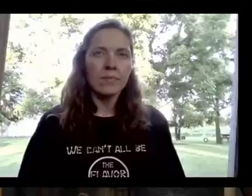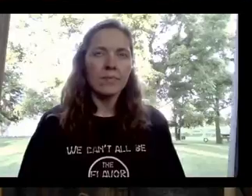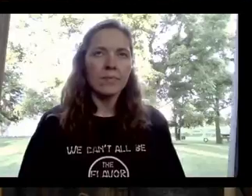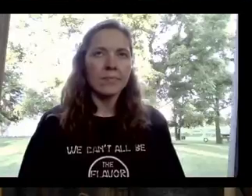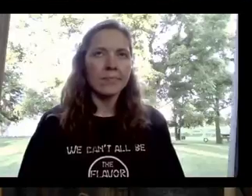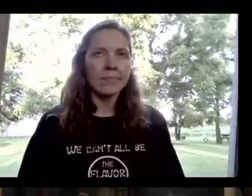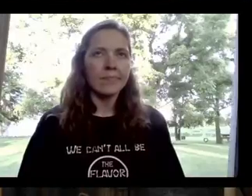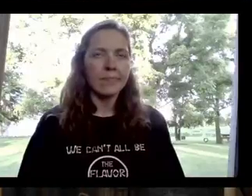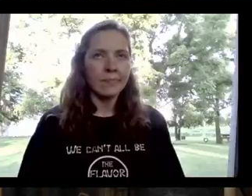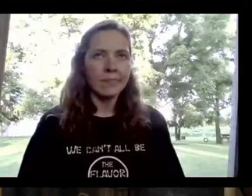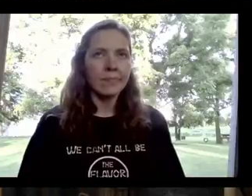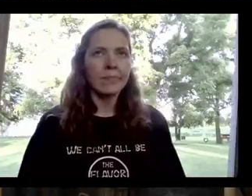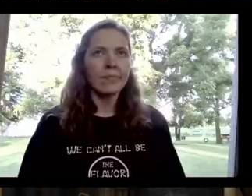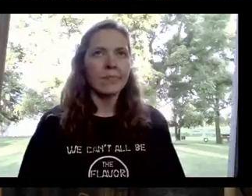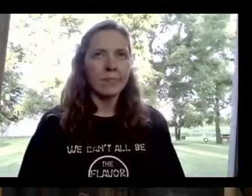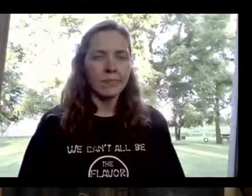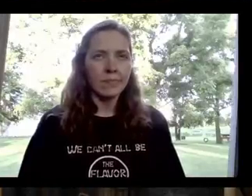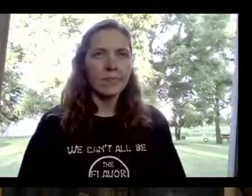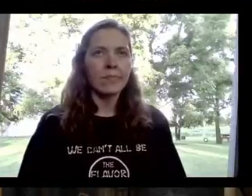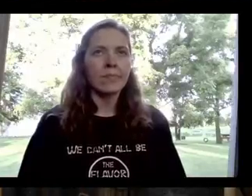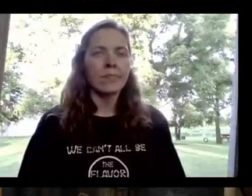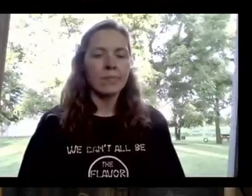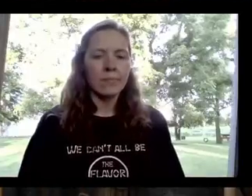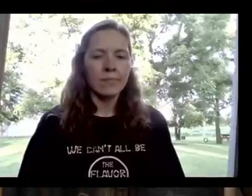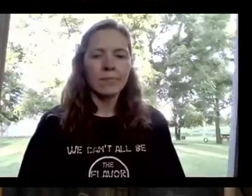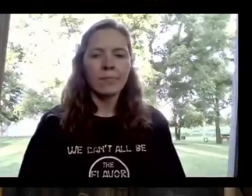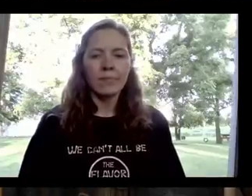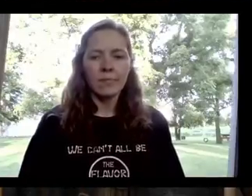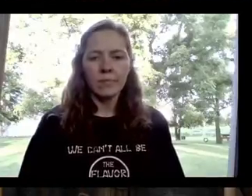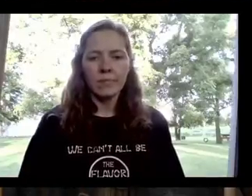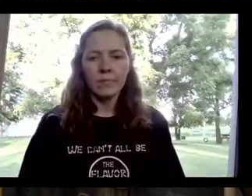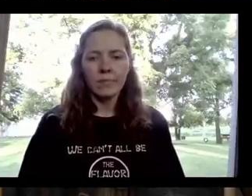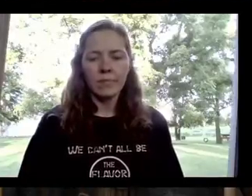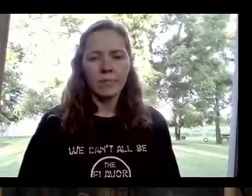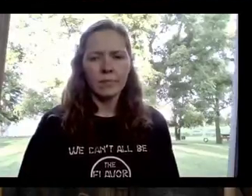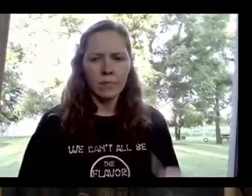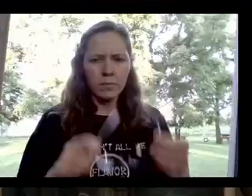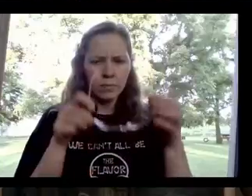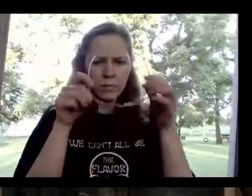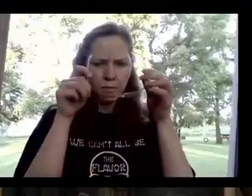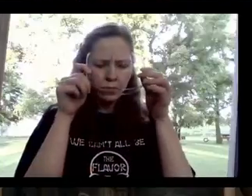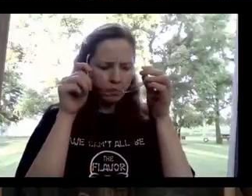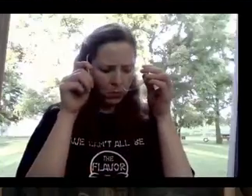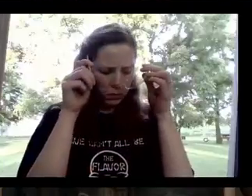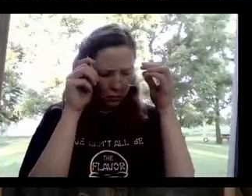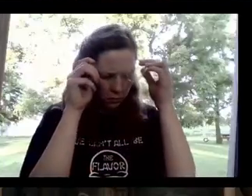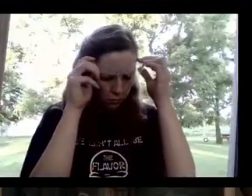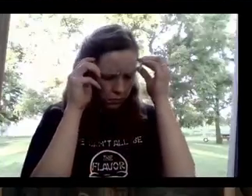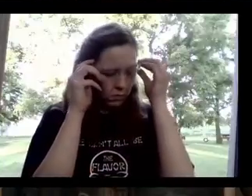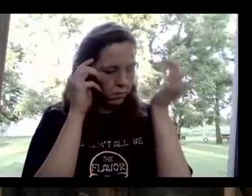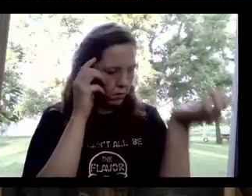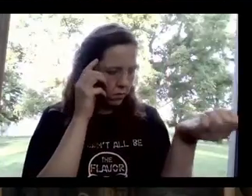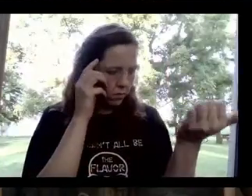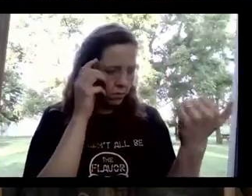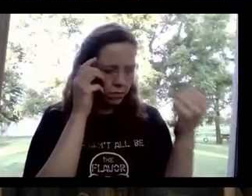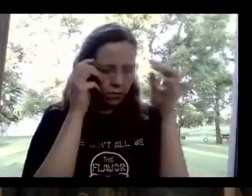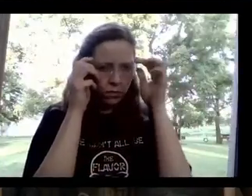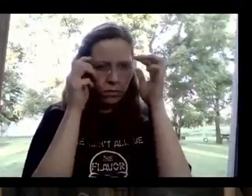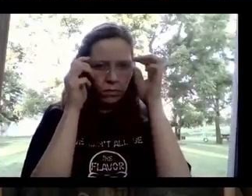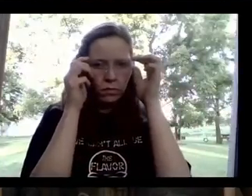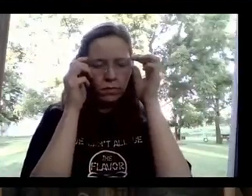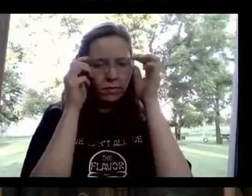more gas than I am coal. So it all depends on the project at hand. It all depends on the project at